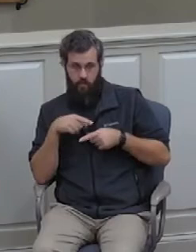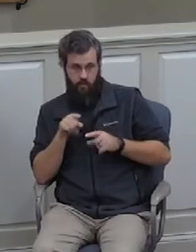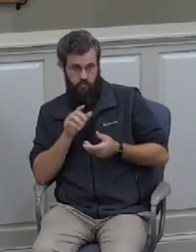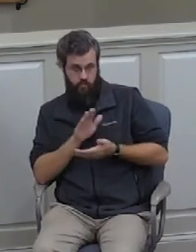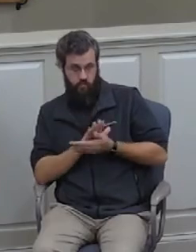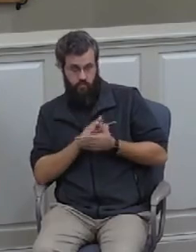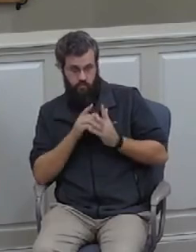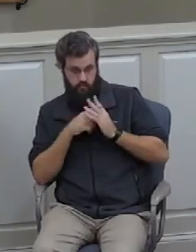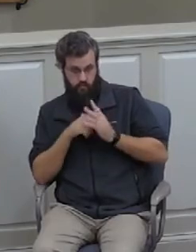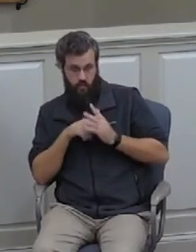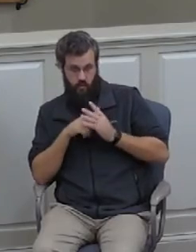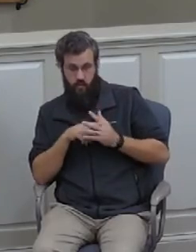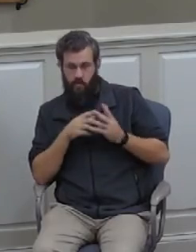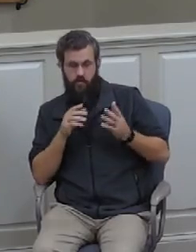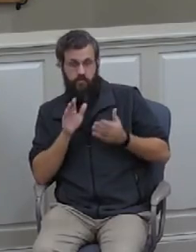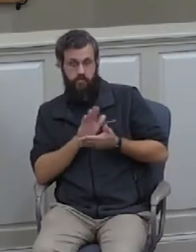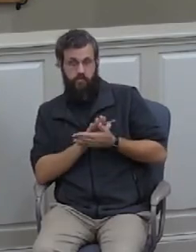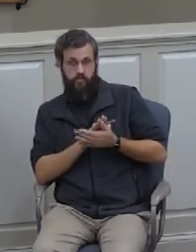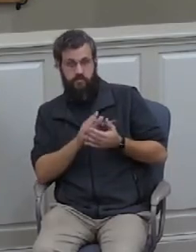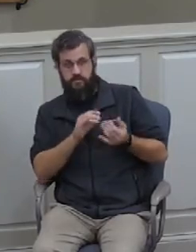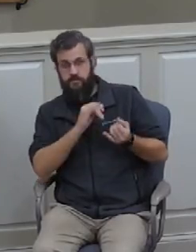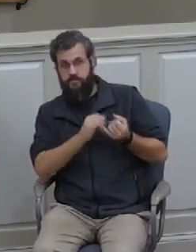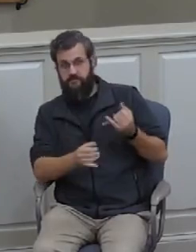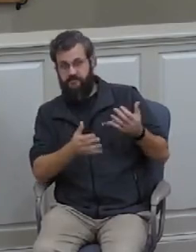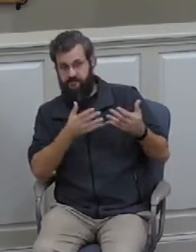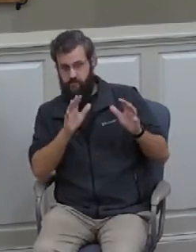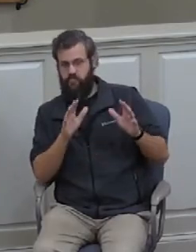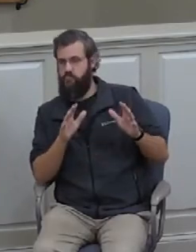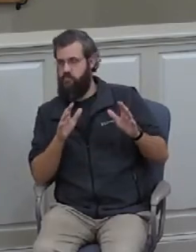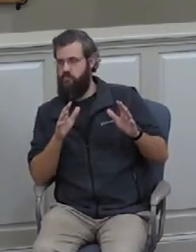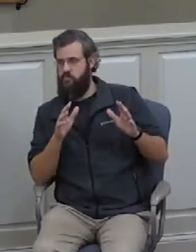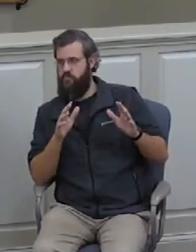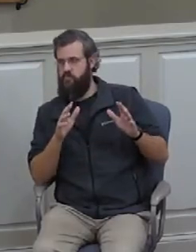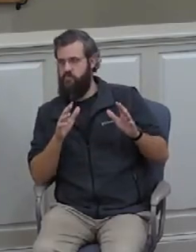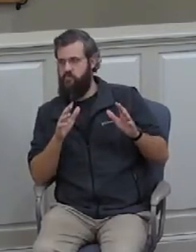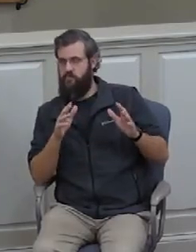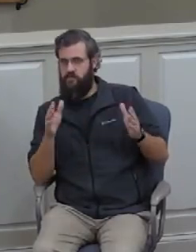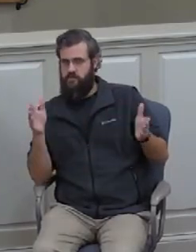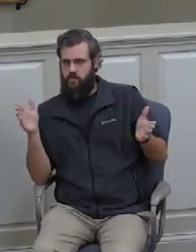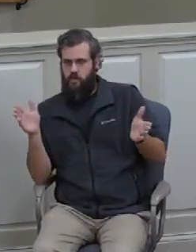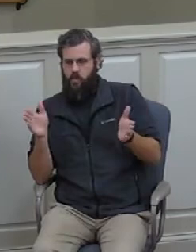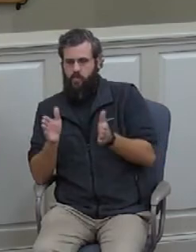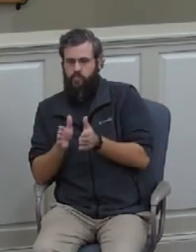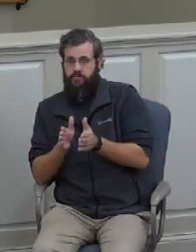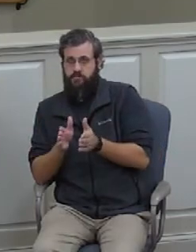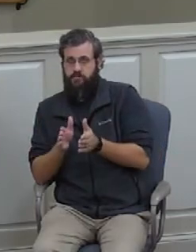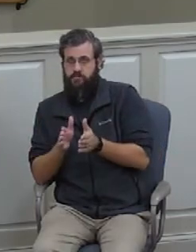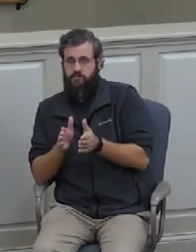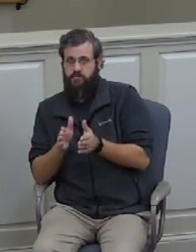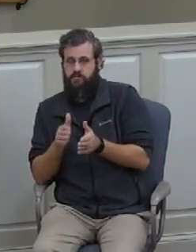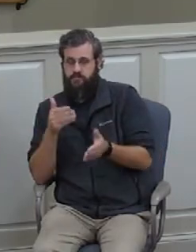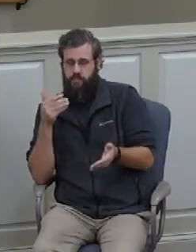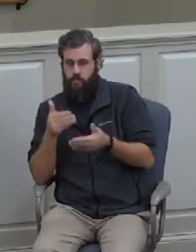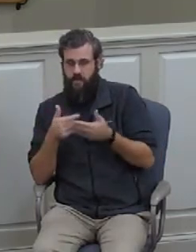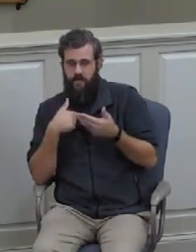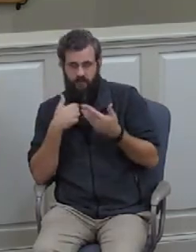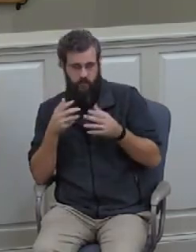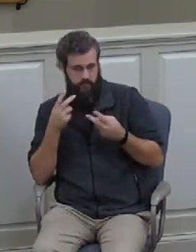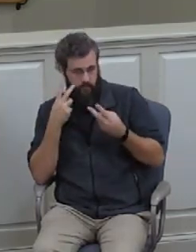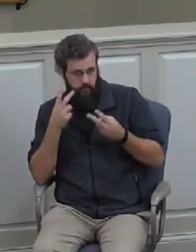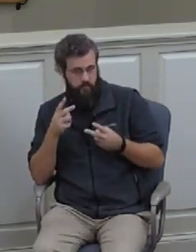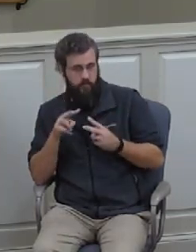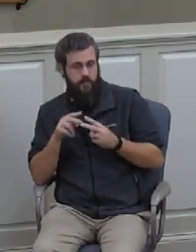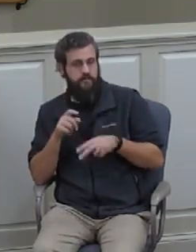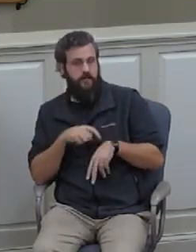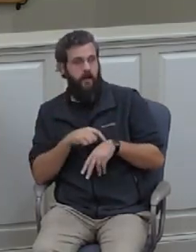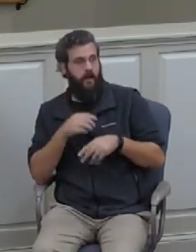getting started or school's closing, they're going to have, they're really close. I've looked at it a couple of times, but I just want to